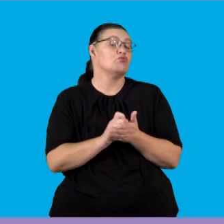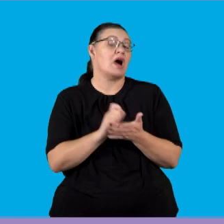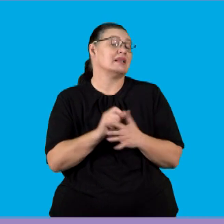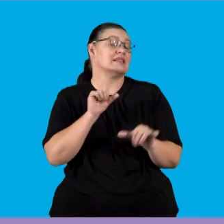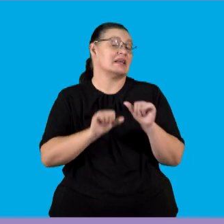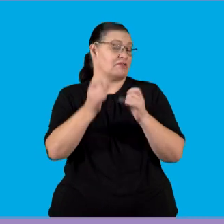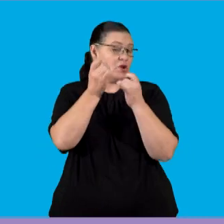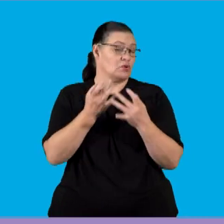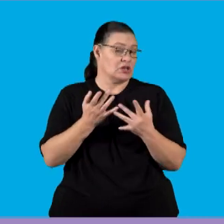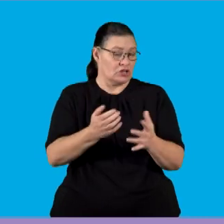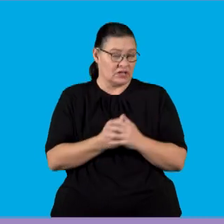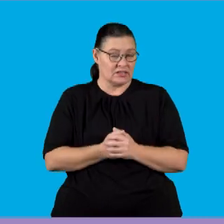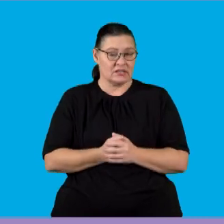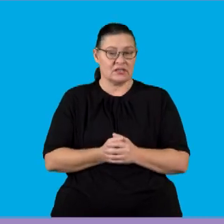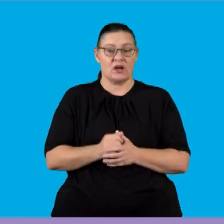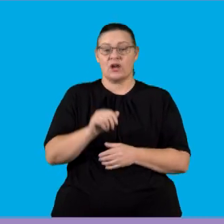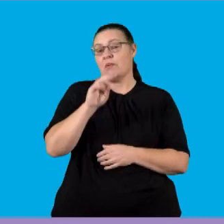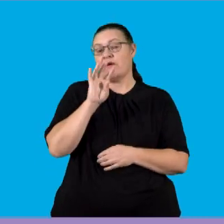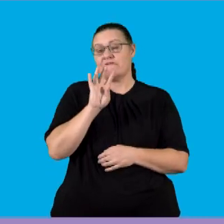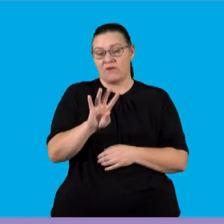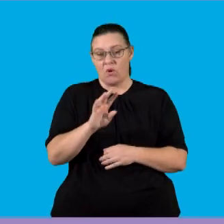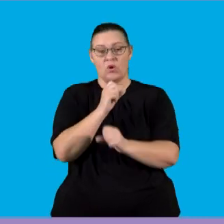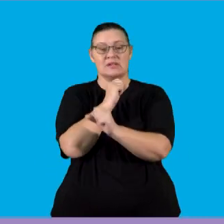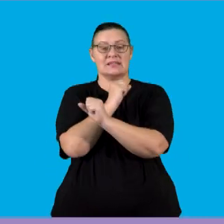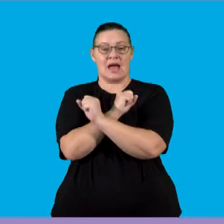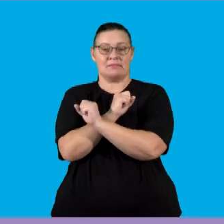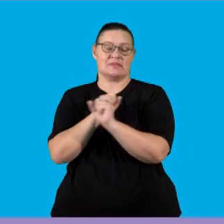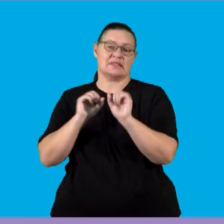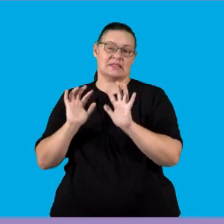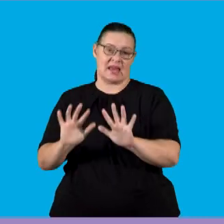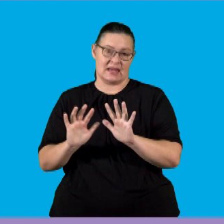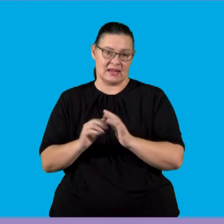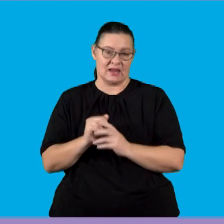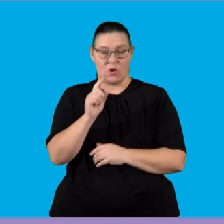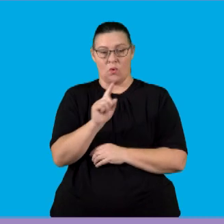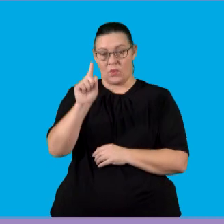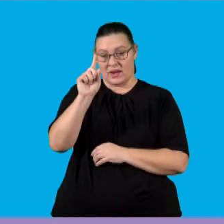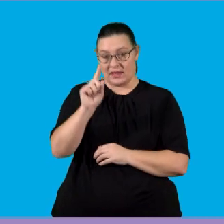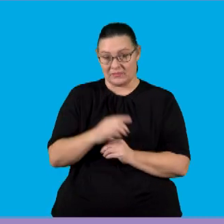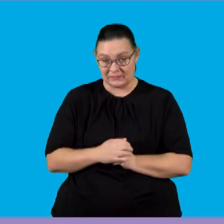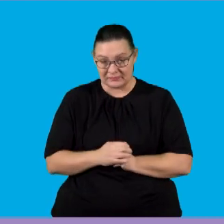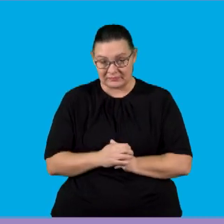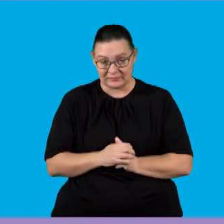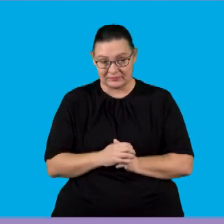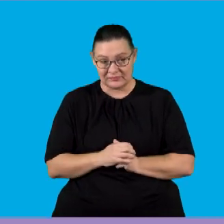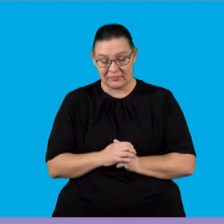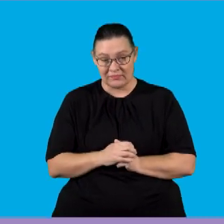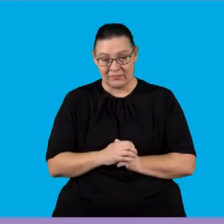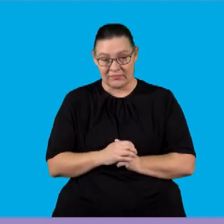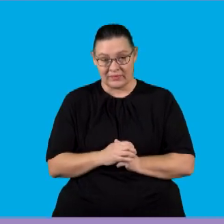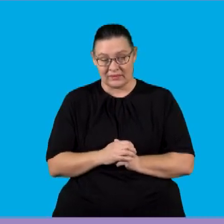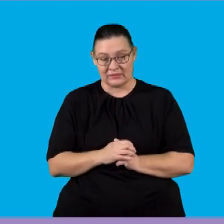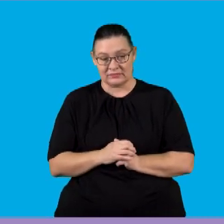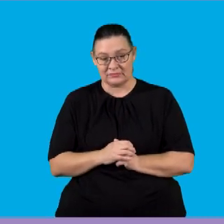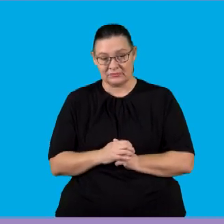in scientific notation? That is just going to be a 4. And that is going to, because